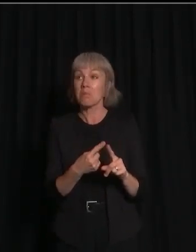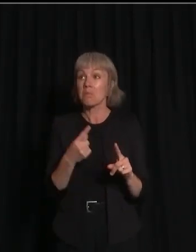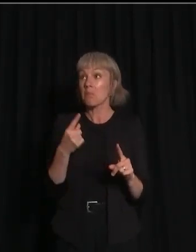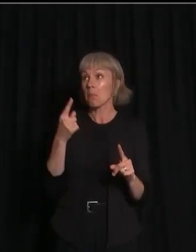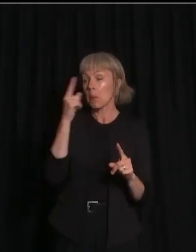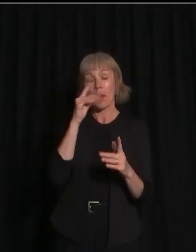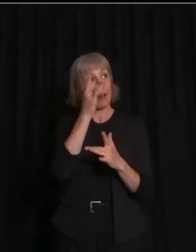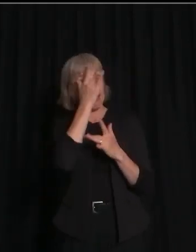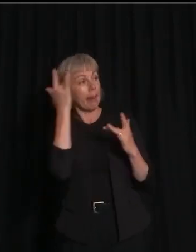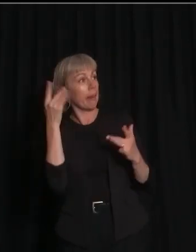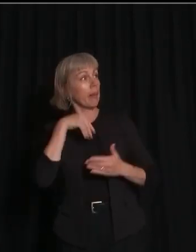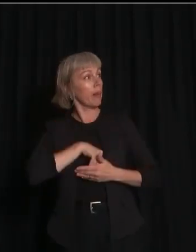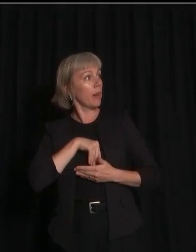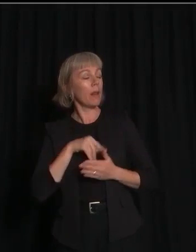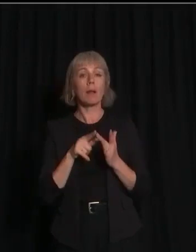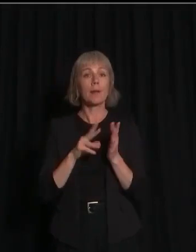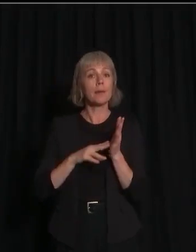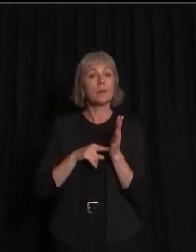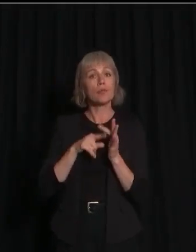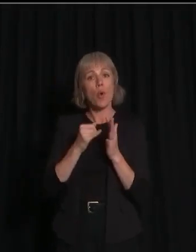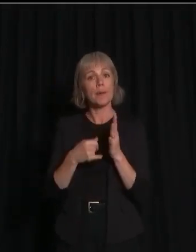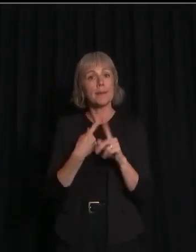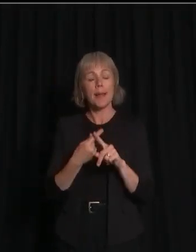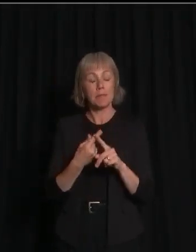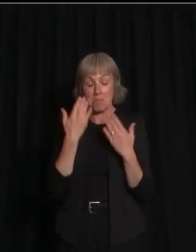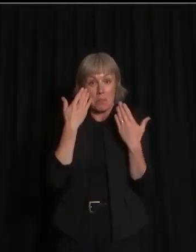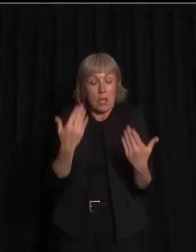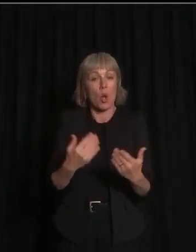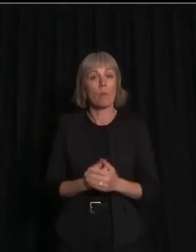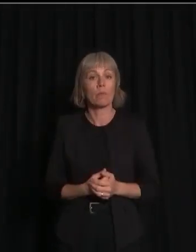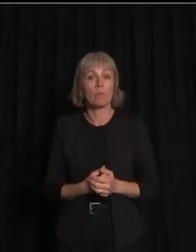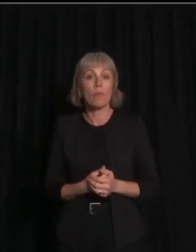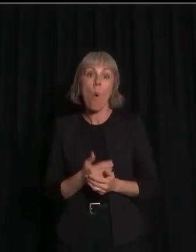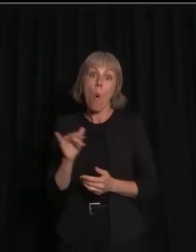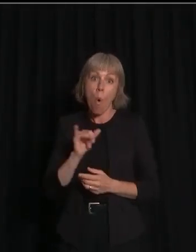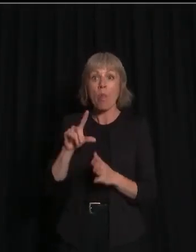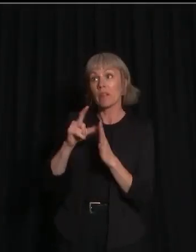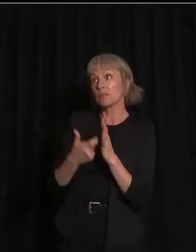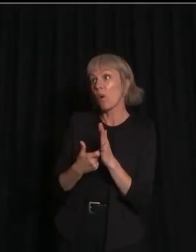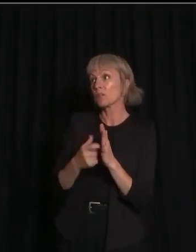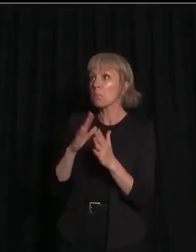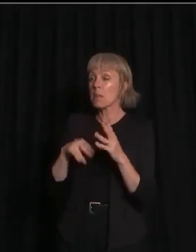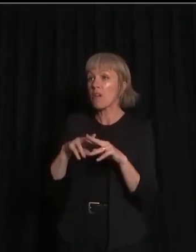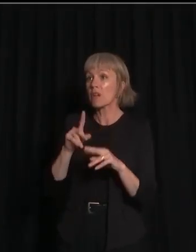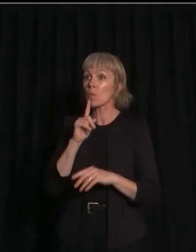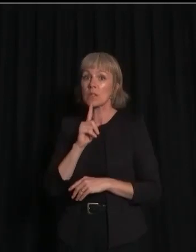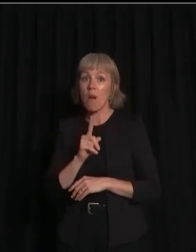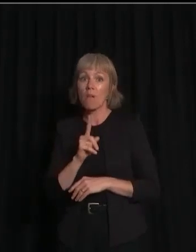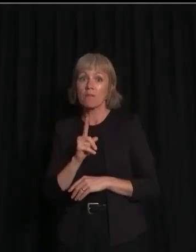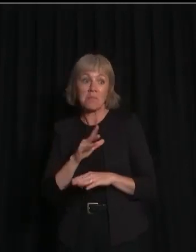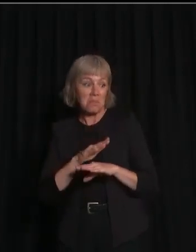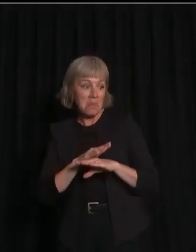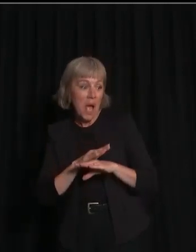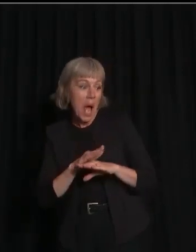truth about themselves, or they were told, which is a very common narrative, people are told to never tell anyone